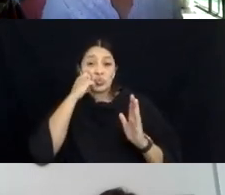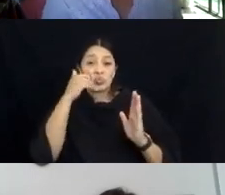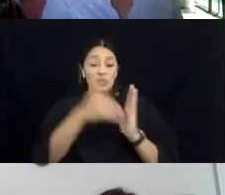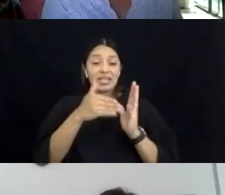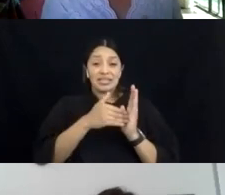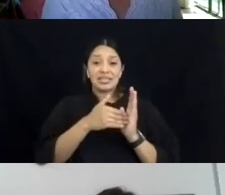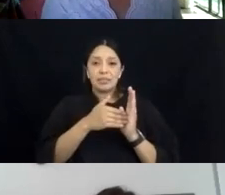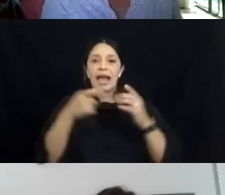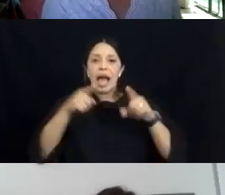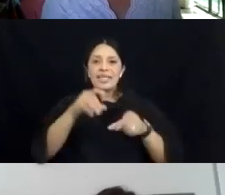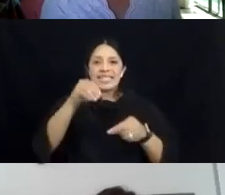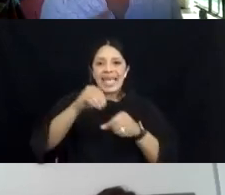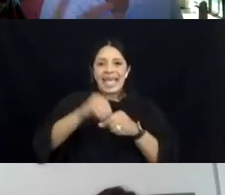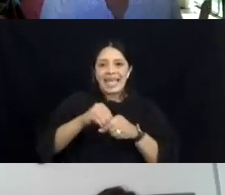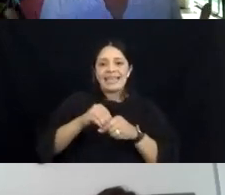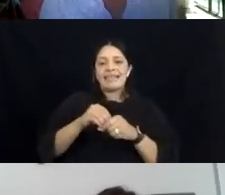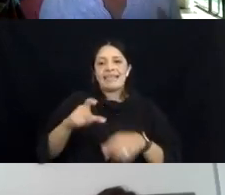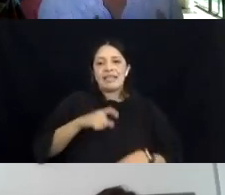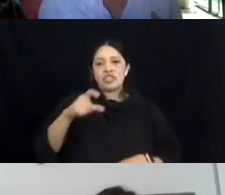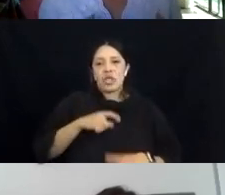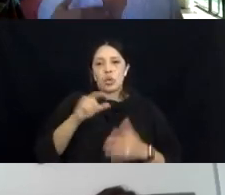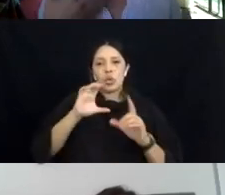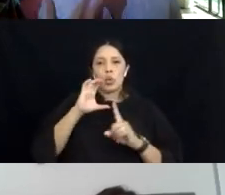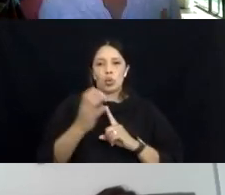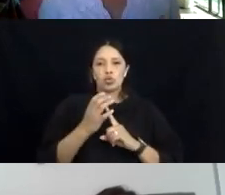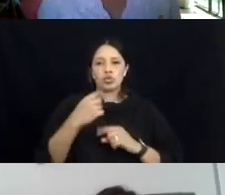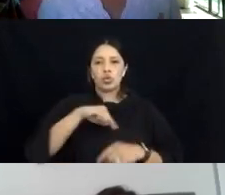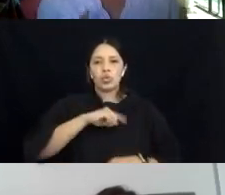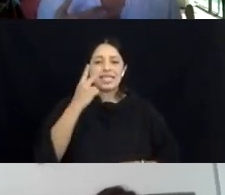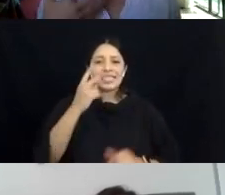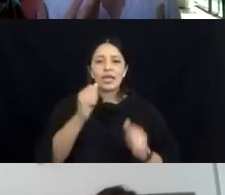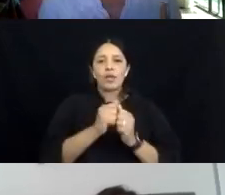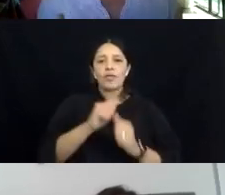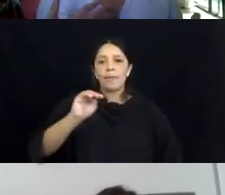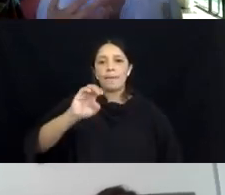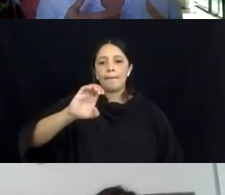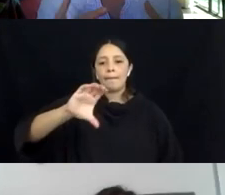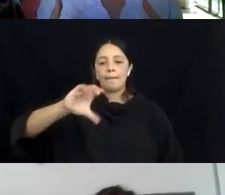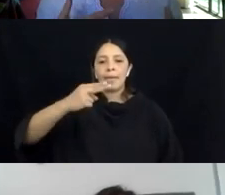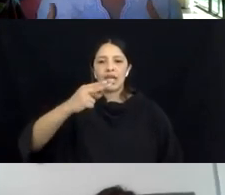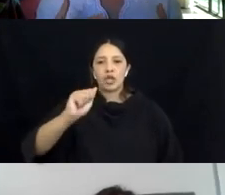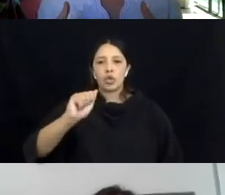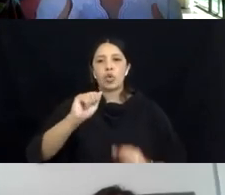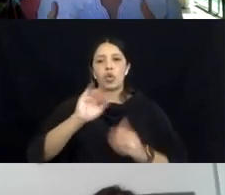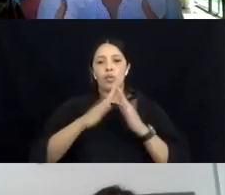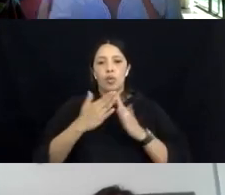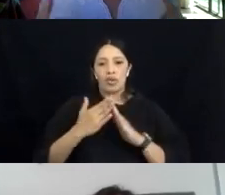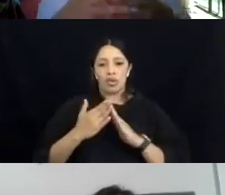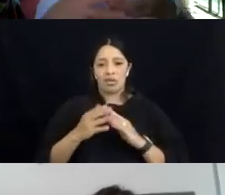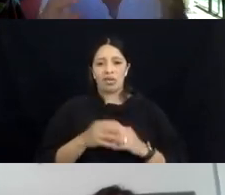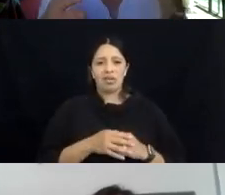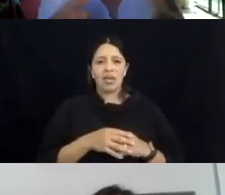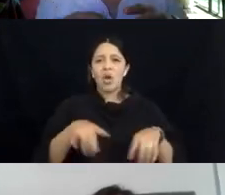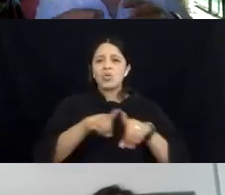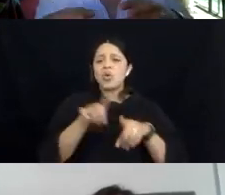indigenous people within that culture. I mean, we see it with the Mixteco community, right? And, you know, where do they